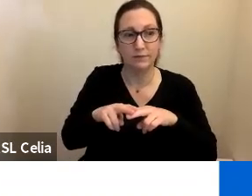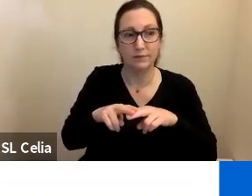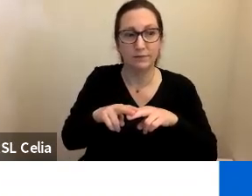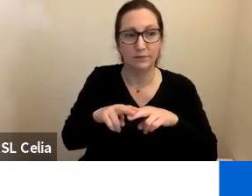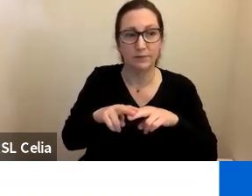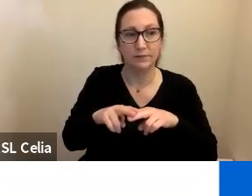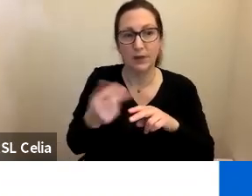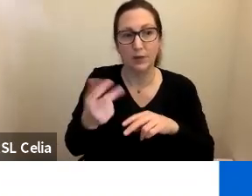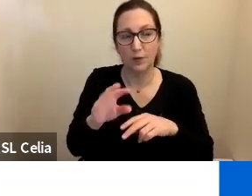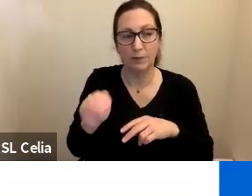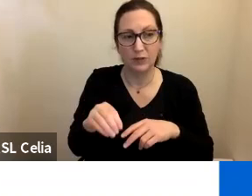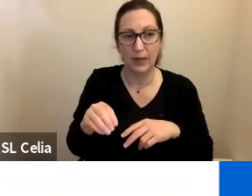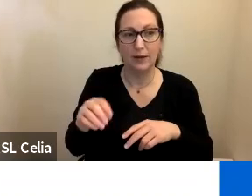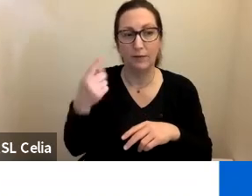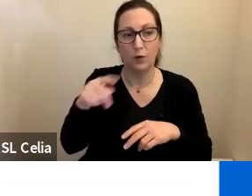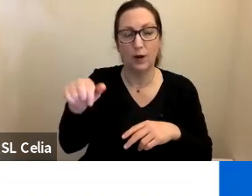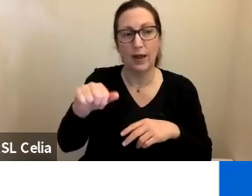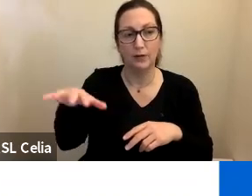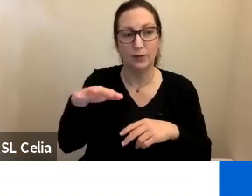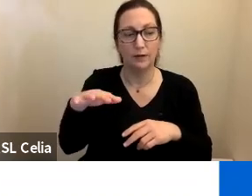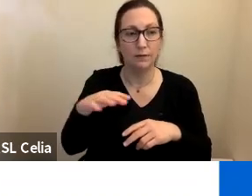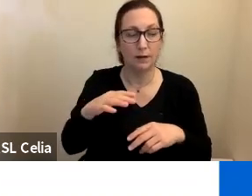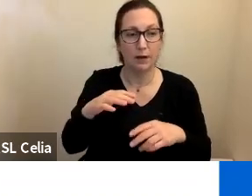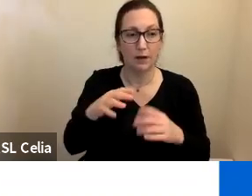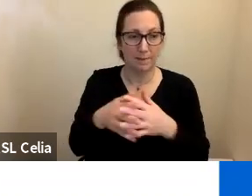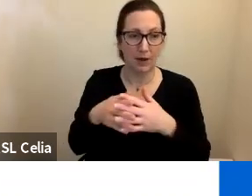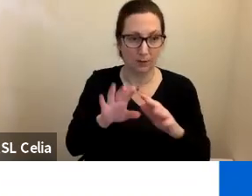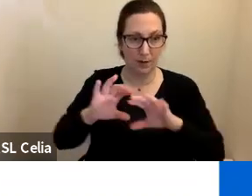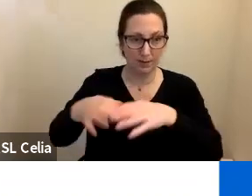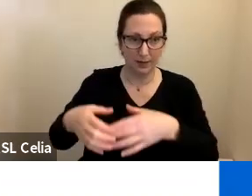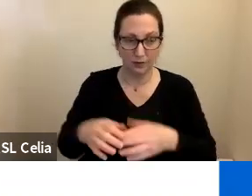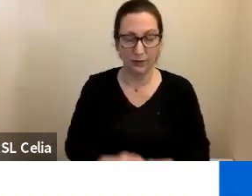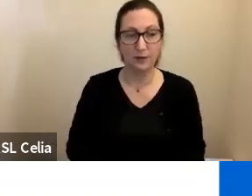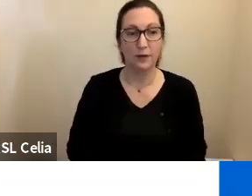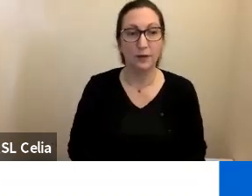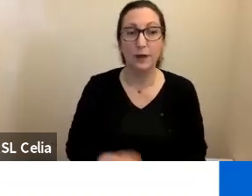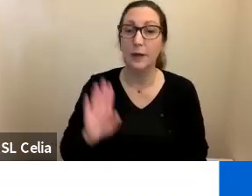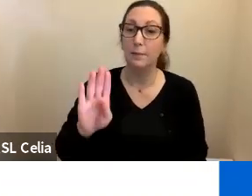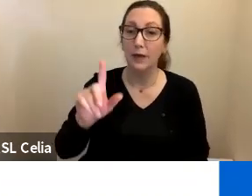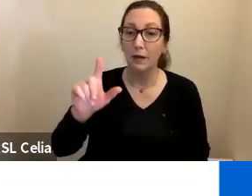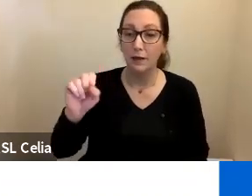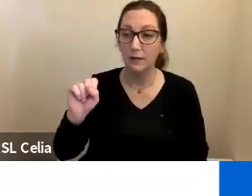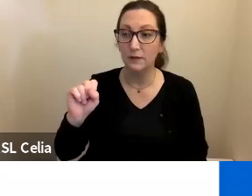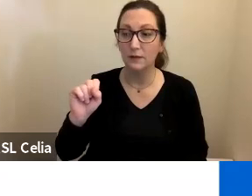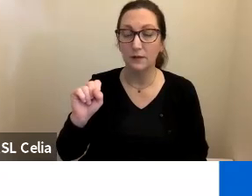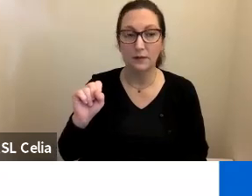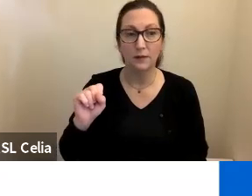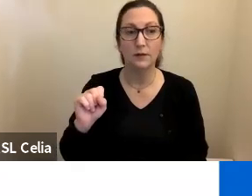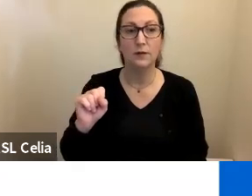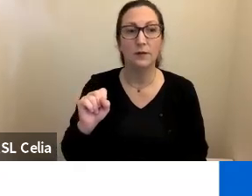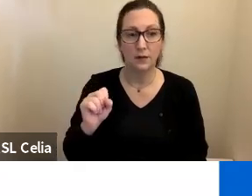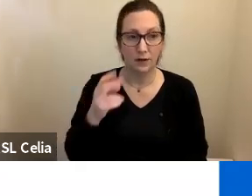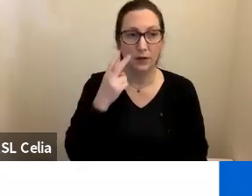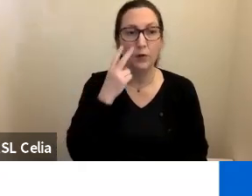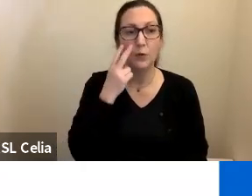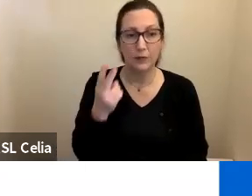3% in your Asian American student population. For BLS, you also see